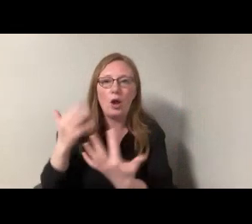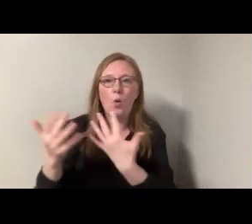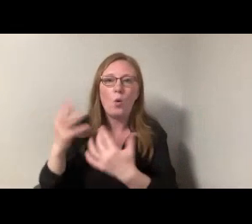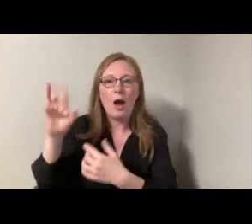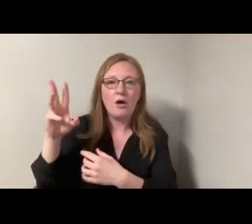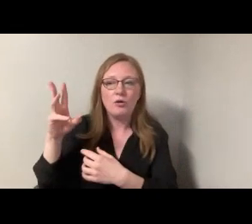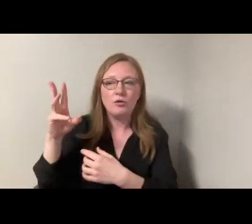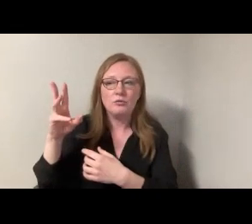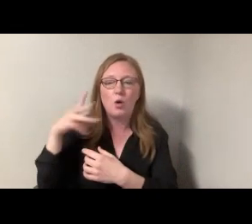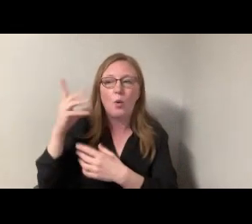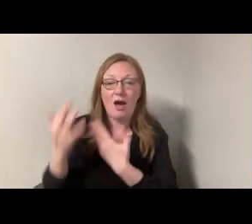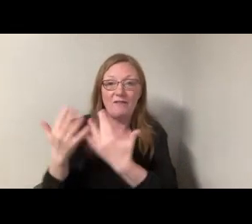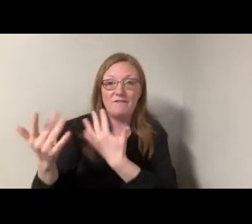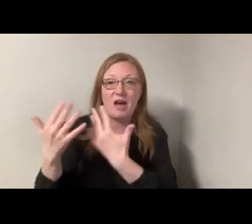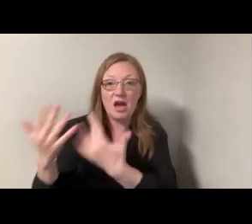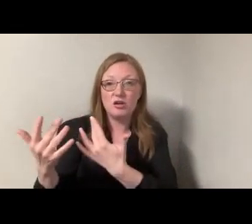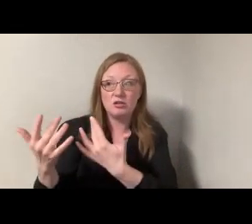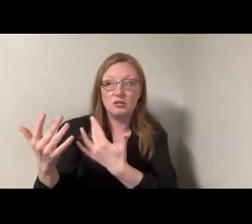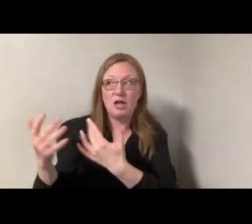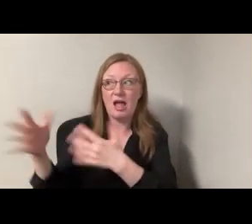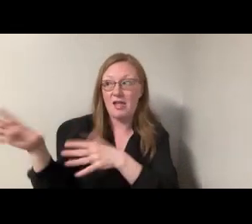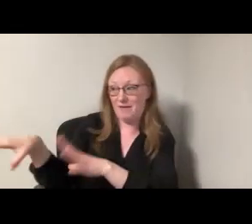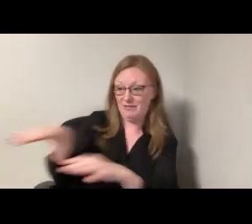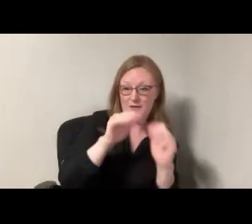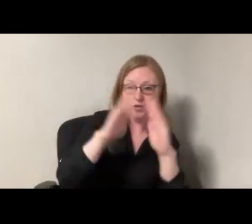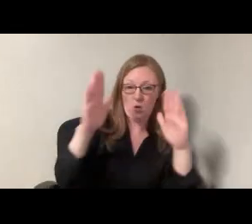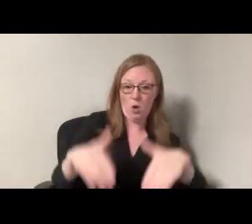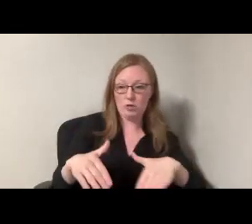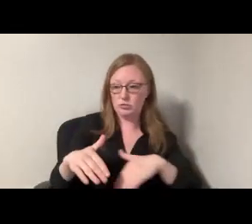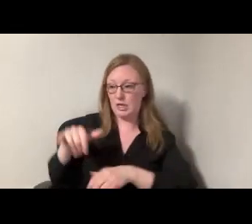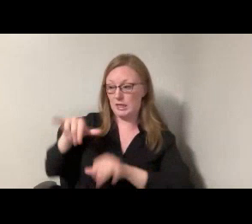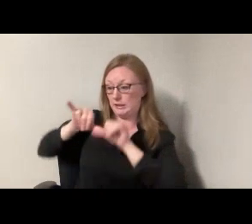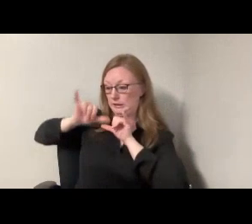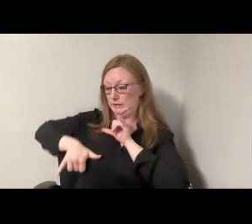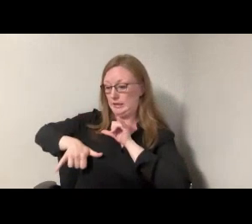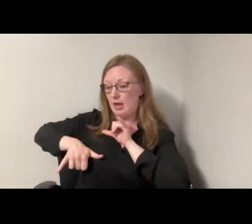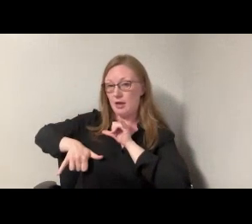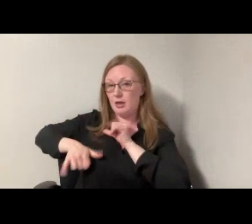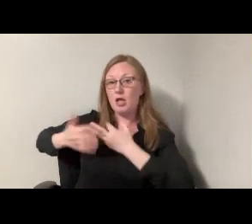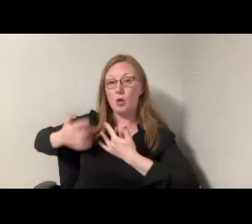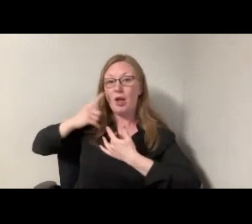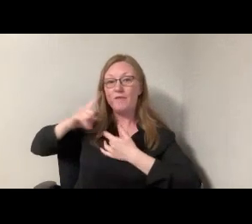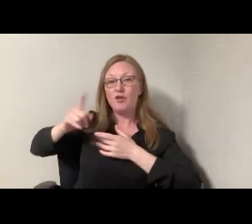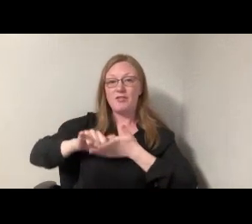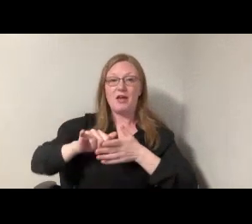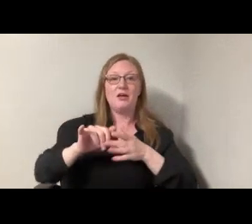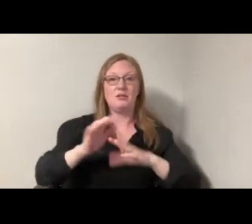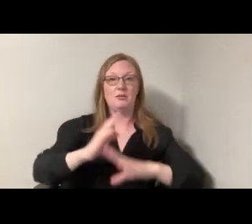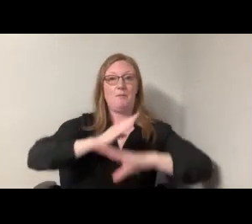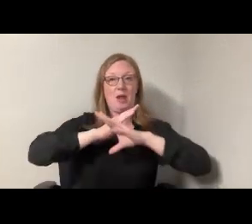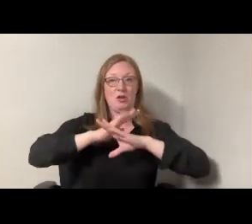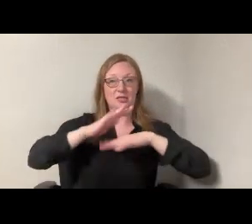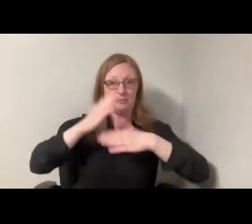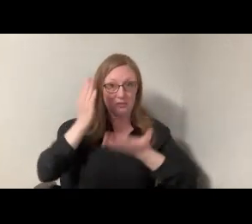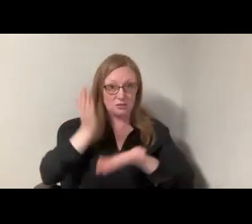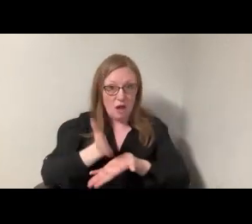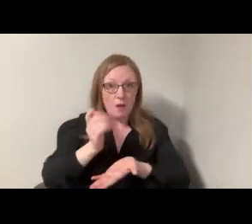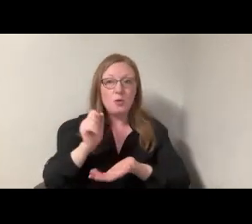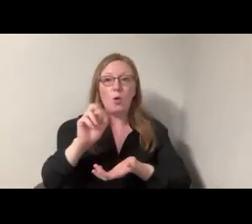to stay there until that evacuation is lifted or until the river goes down. Then that's the start of